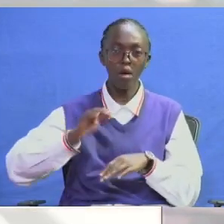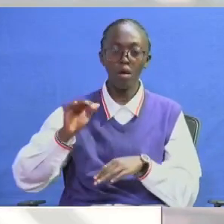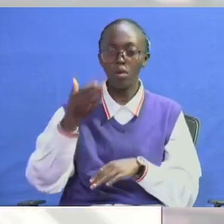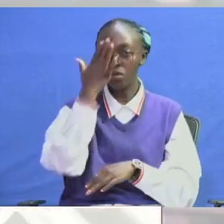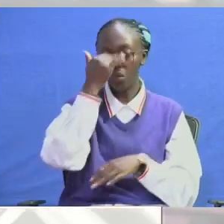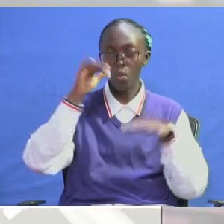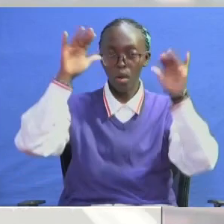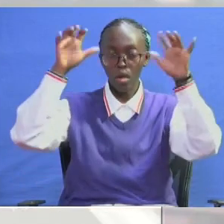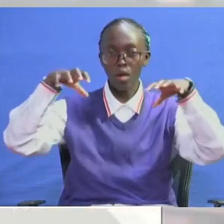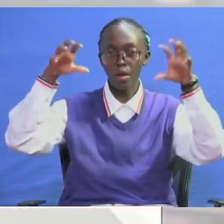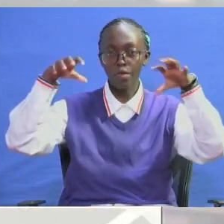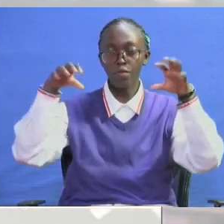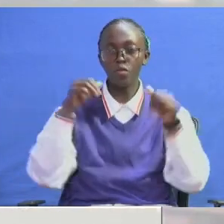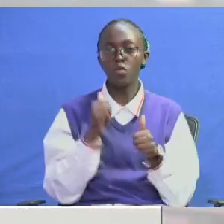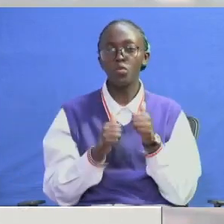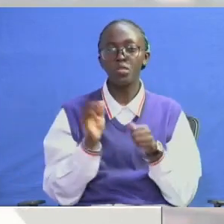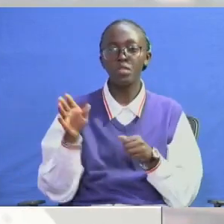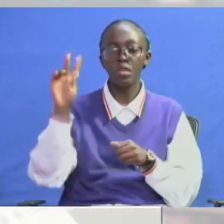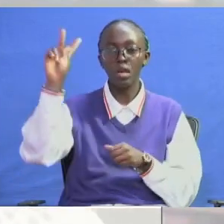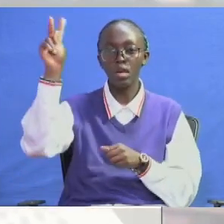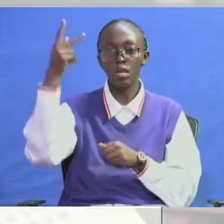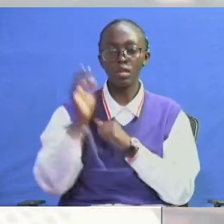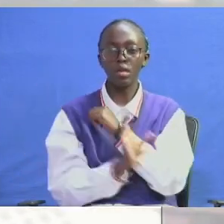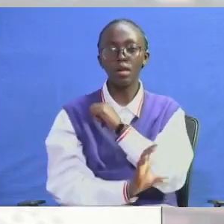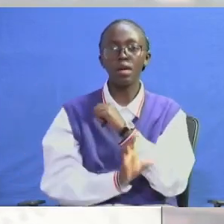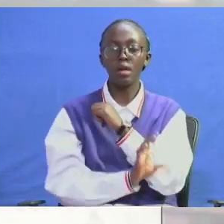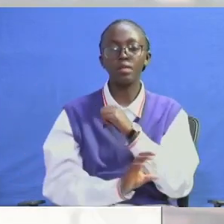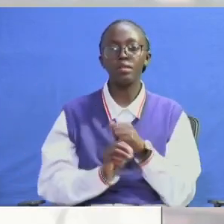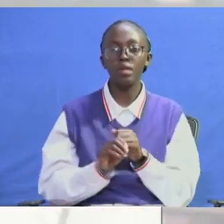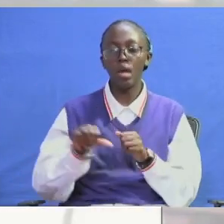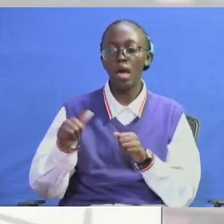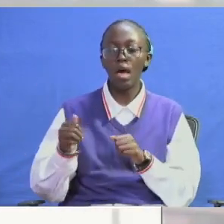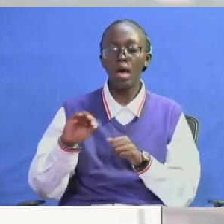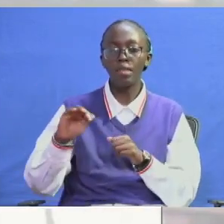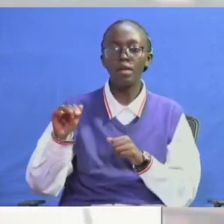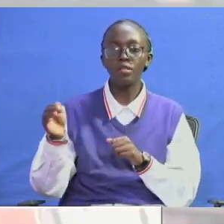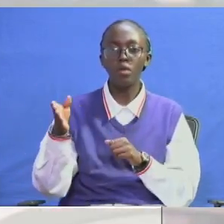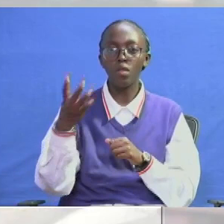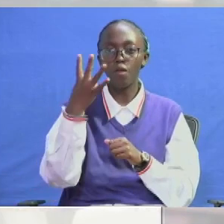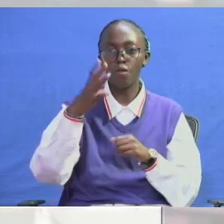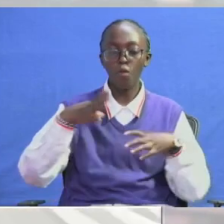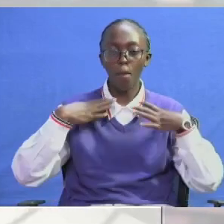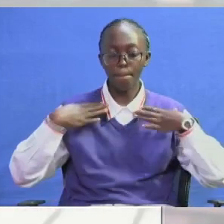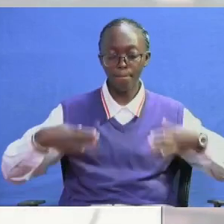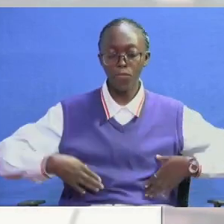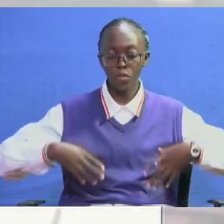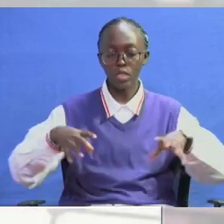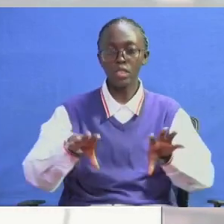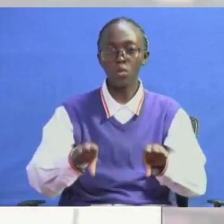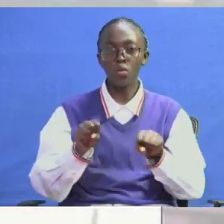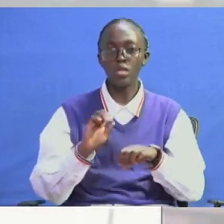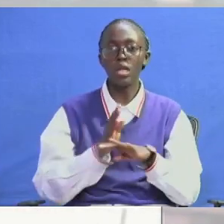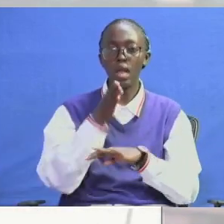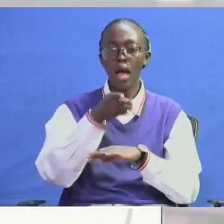heavy rainfall witnessed across the country. In Sindo town, four bodies were recovered after Lake Victoria burst its banks